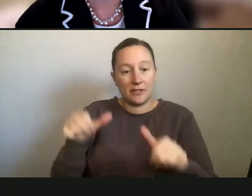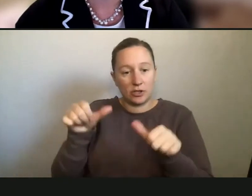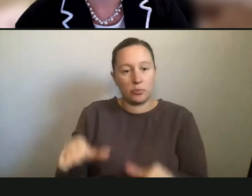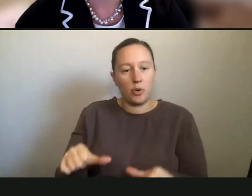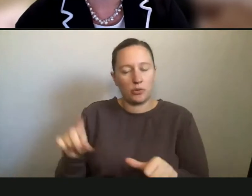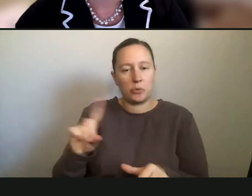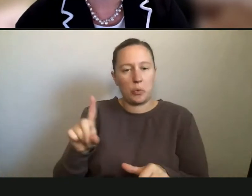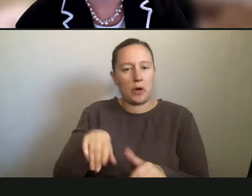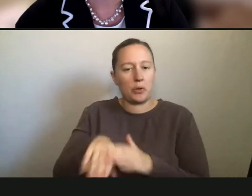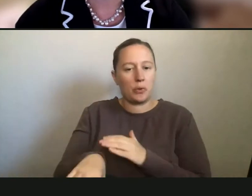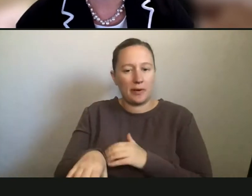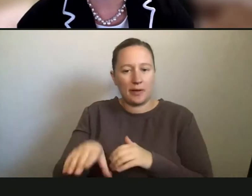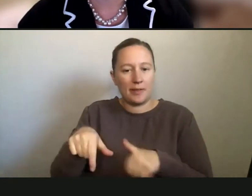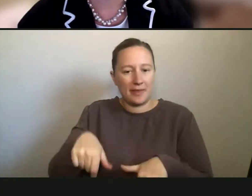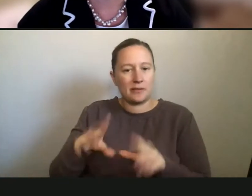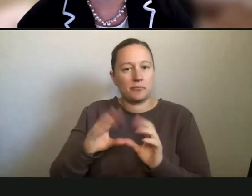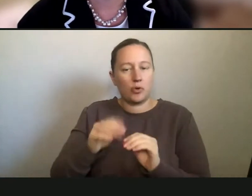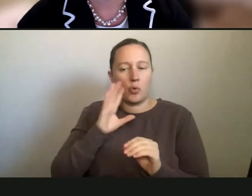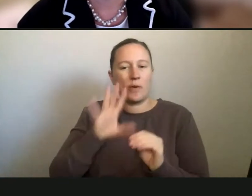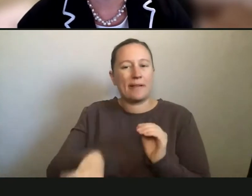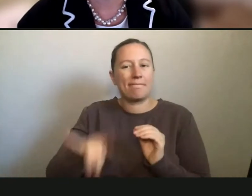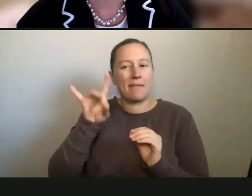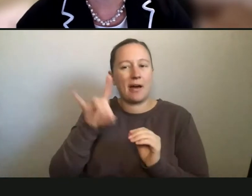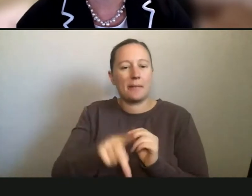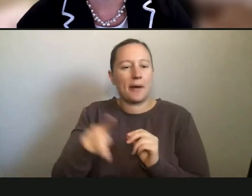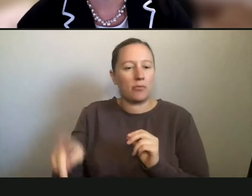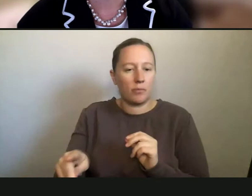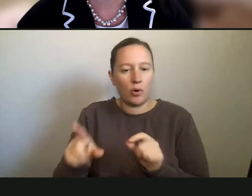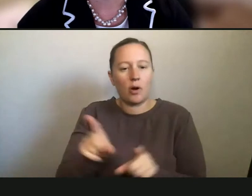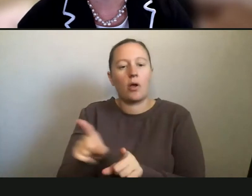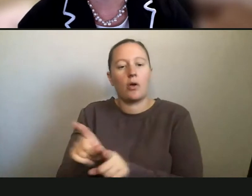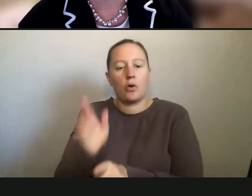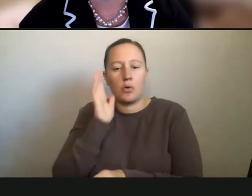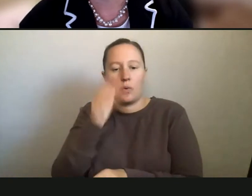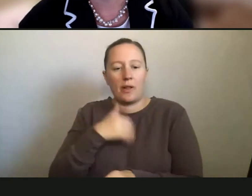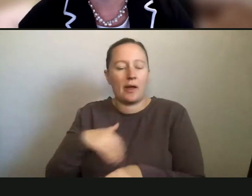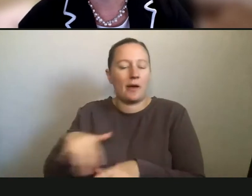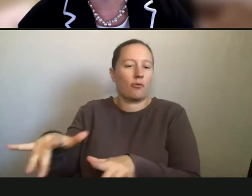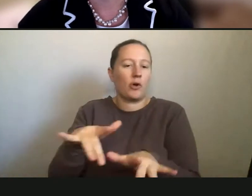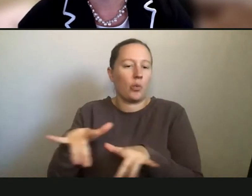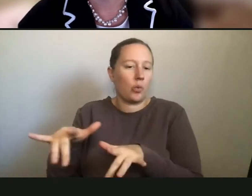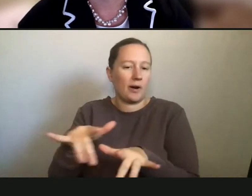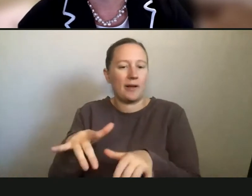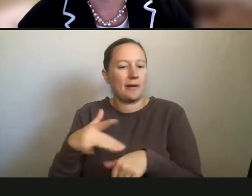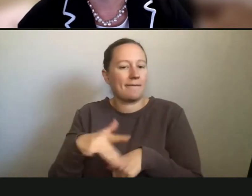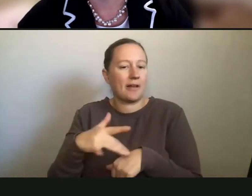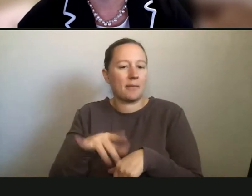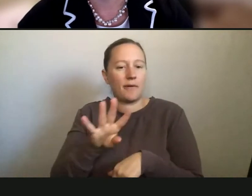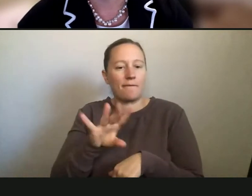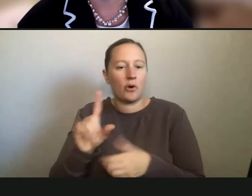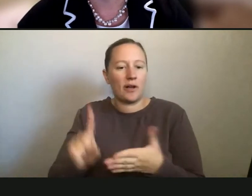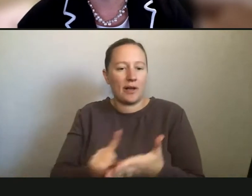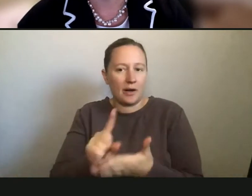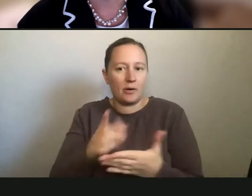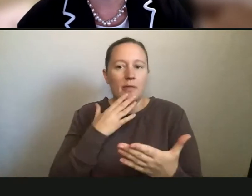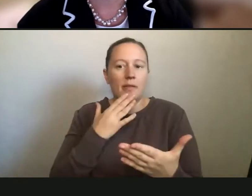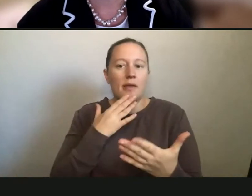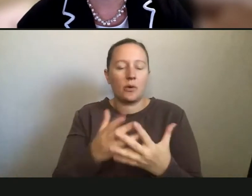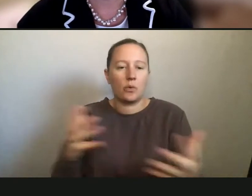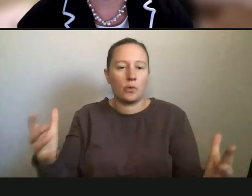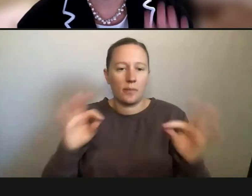join the presentation. You'll find the slides there, and there'll also be a recording within 48 hours available. So thank you all.